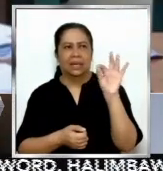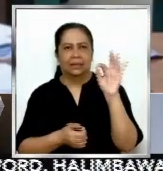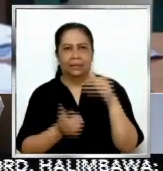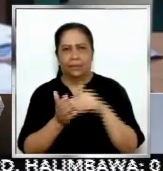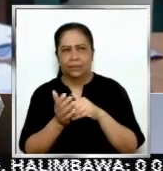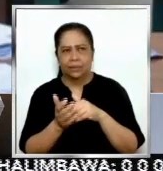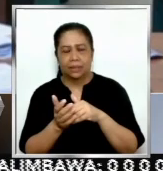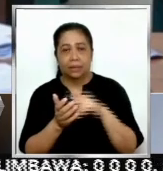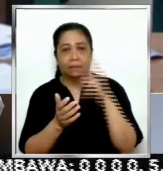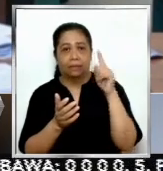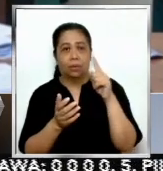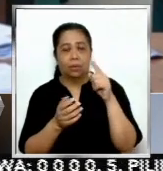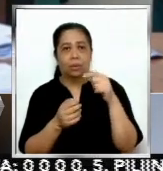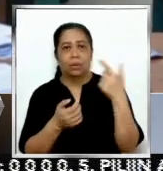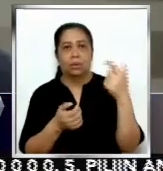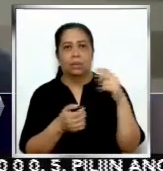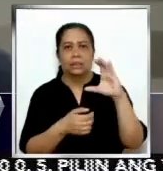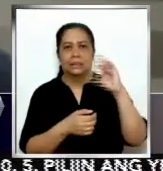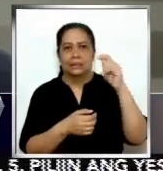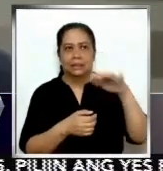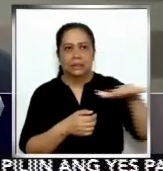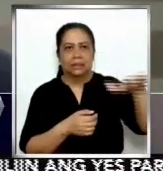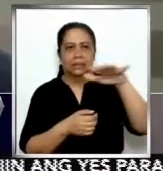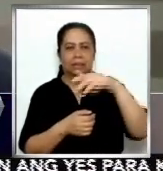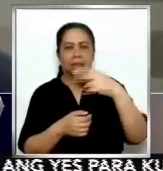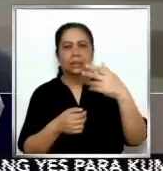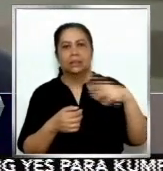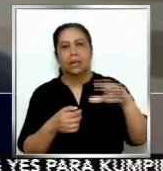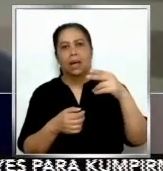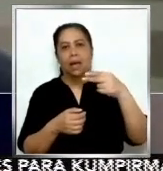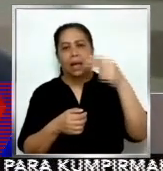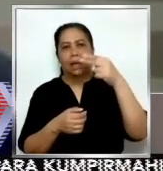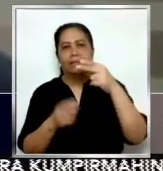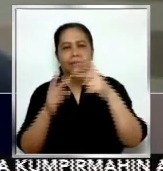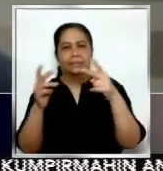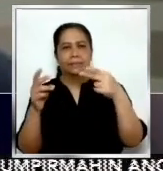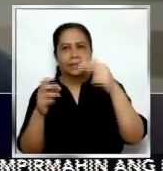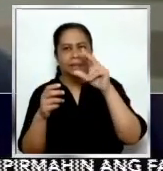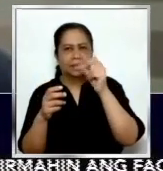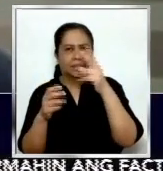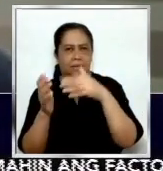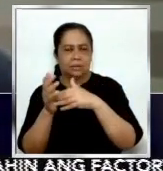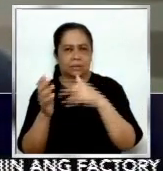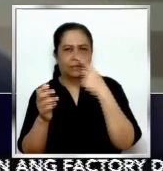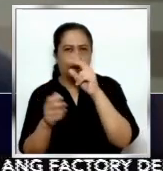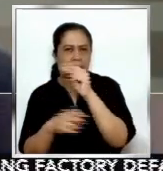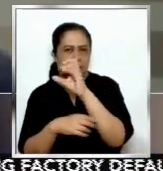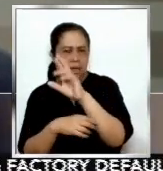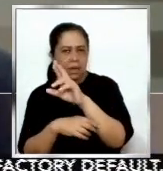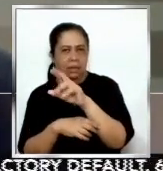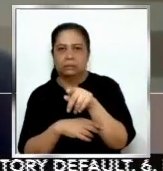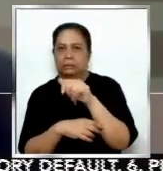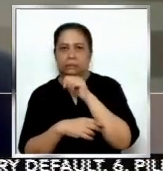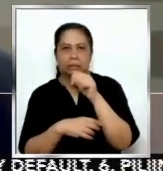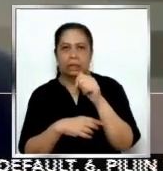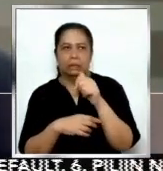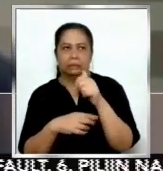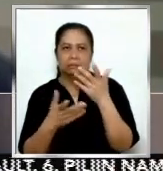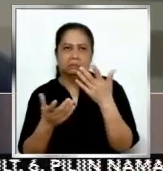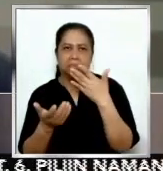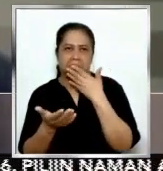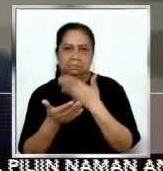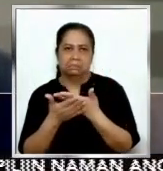non-highly urbanized, 11,000 for highly urbanized, and 13,000 for NCR is not very attractive